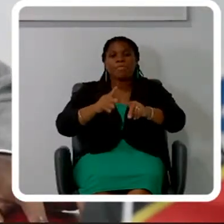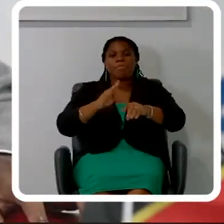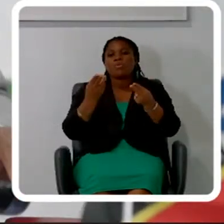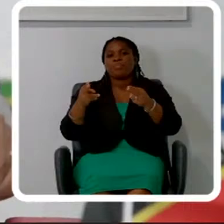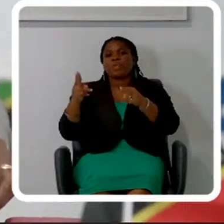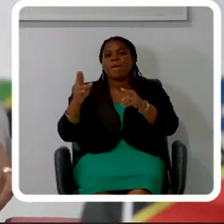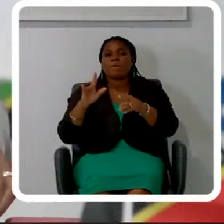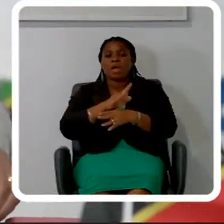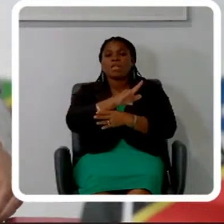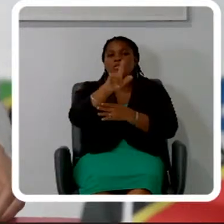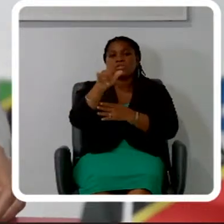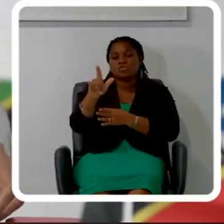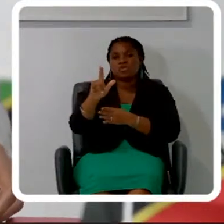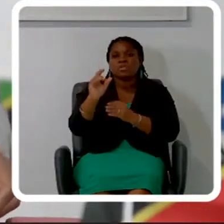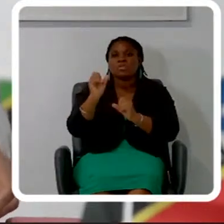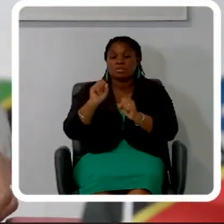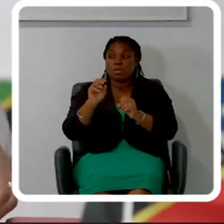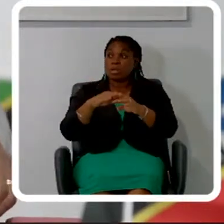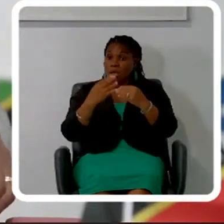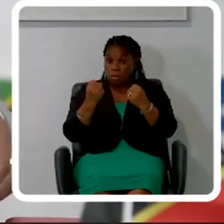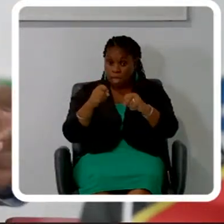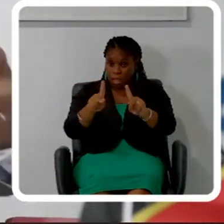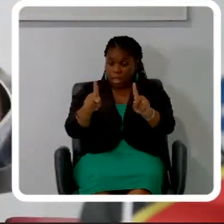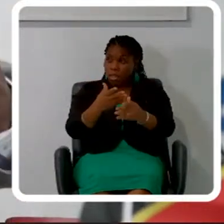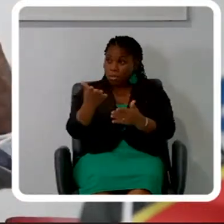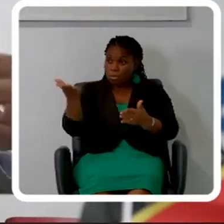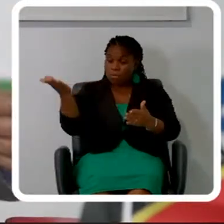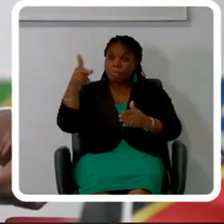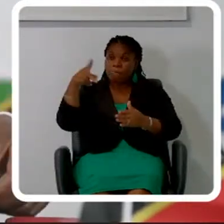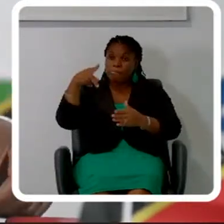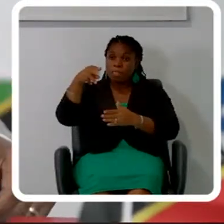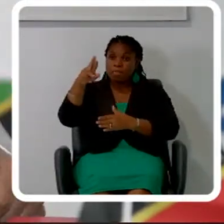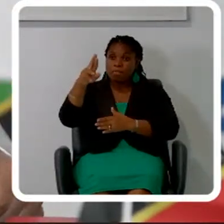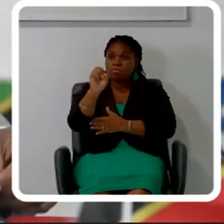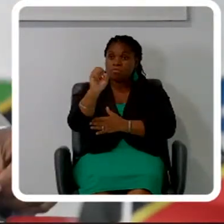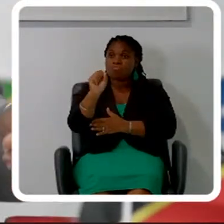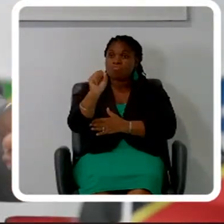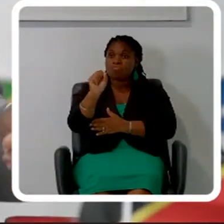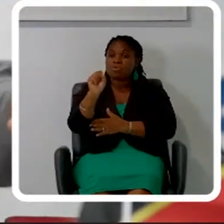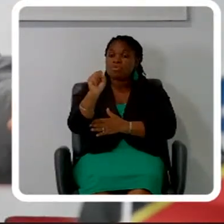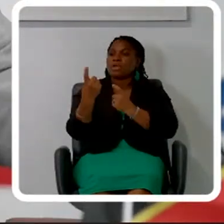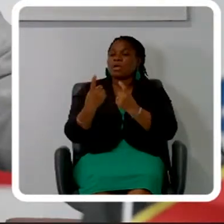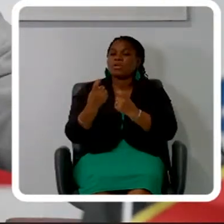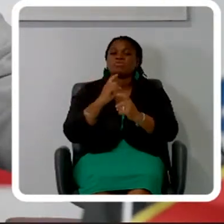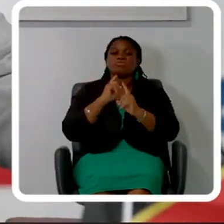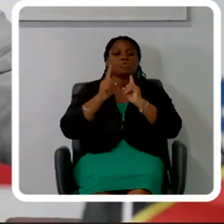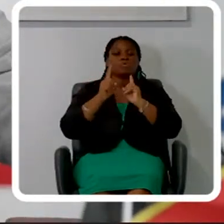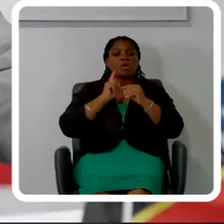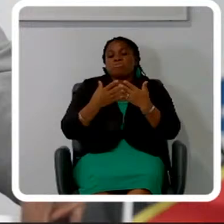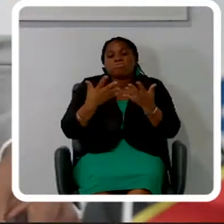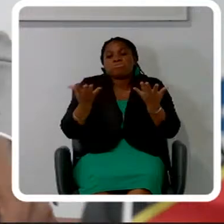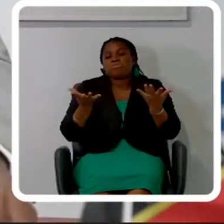so I can open up the floor now and allow you, the press, to interact so we can discuss any of these